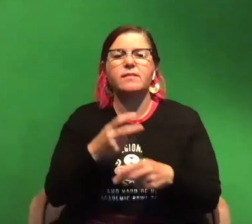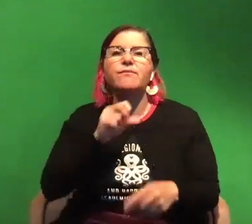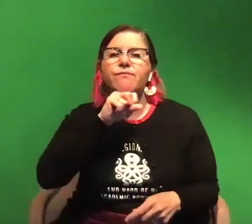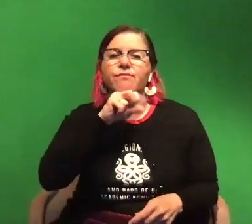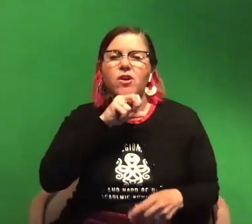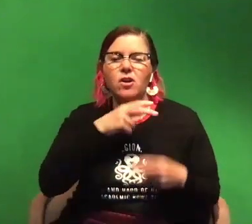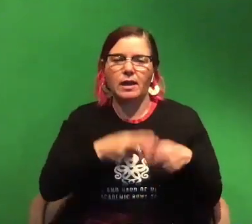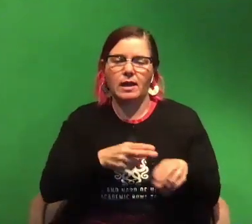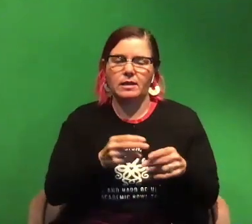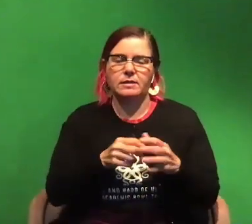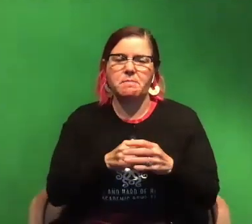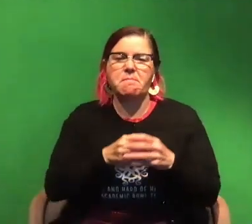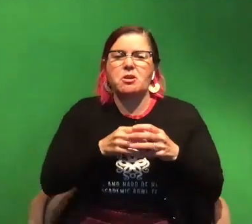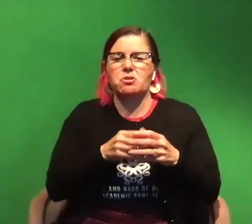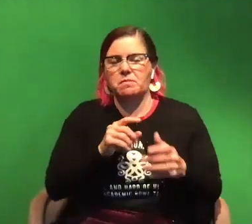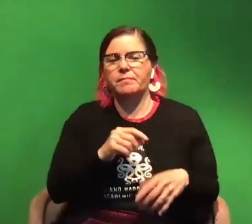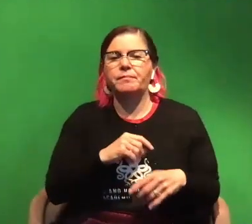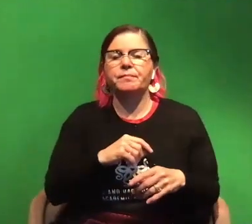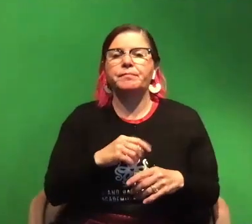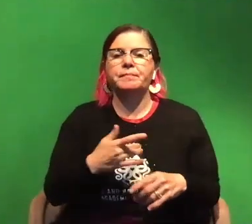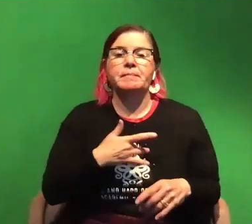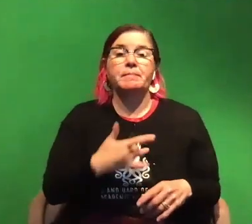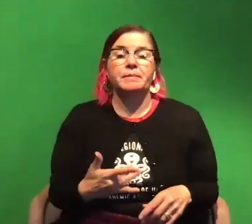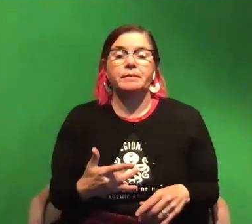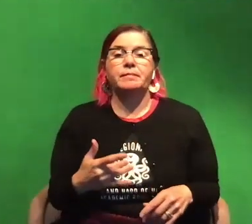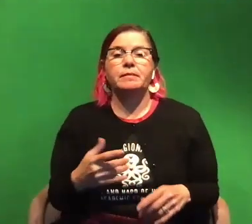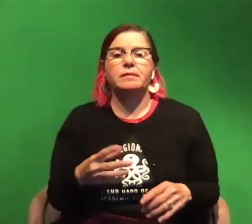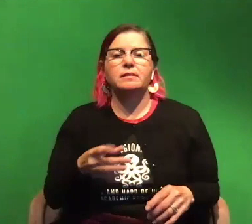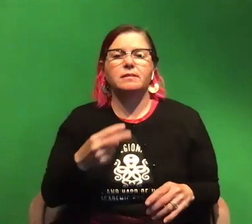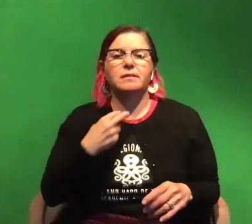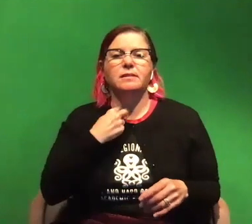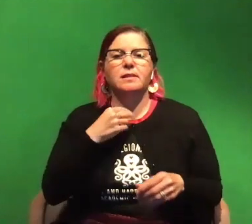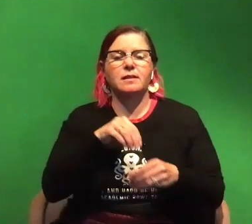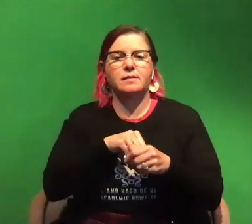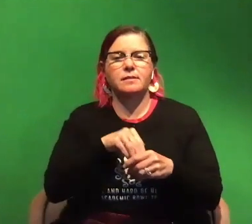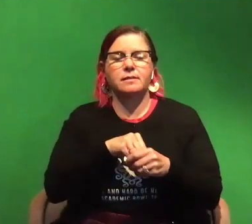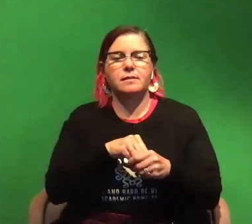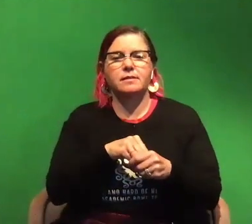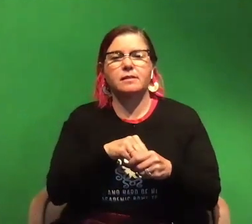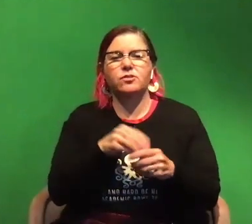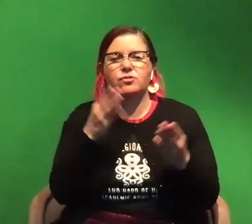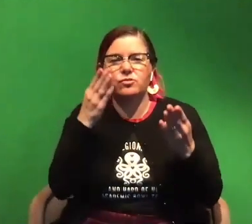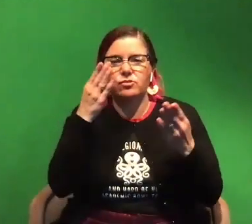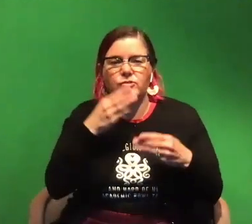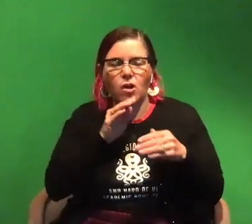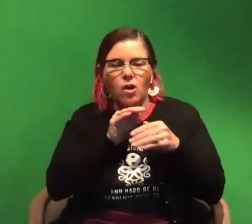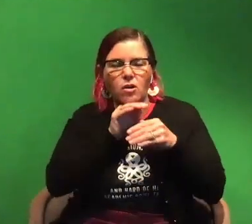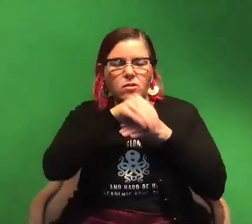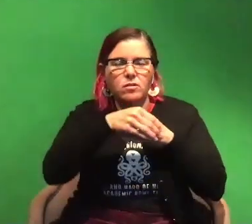ever seen those. Oftentimes, they're stuck in the insides of kind of dark overhangs